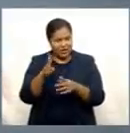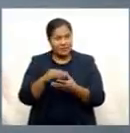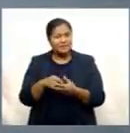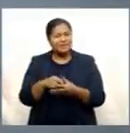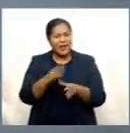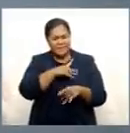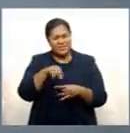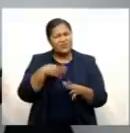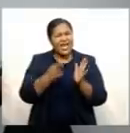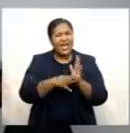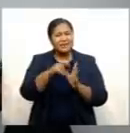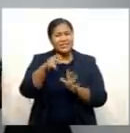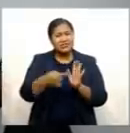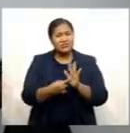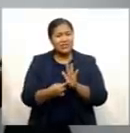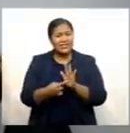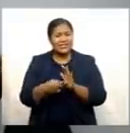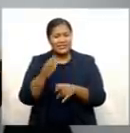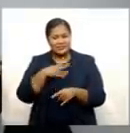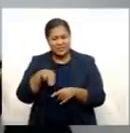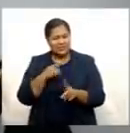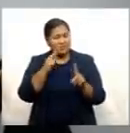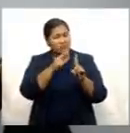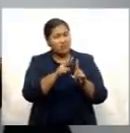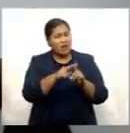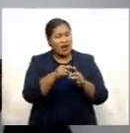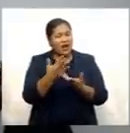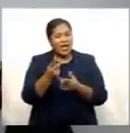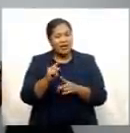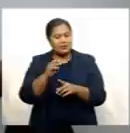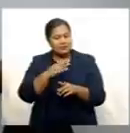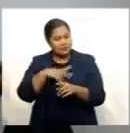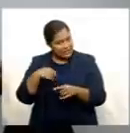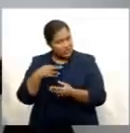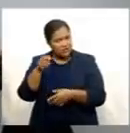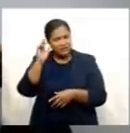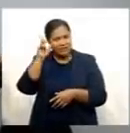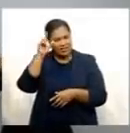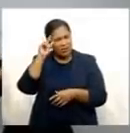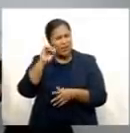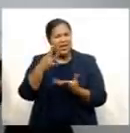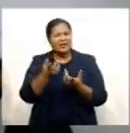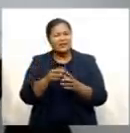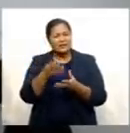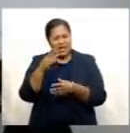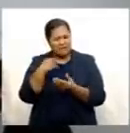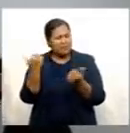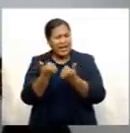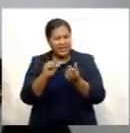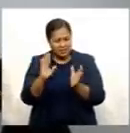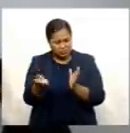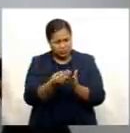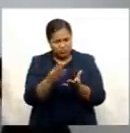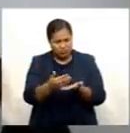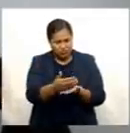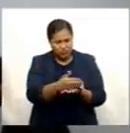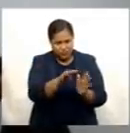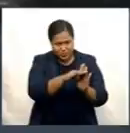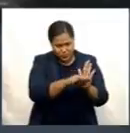Ministry of Maritime and Rural Affairs, and Ministry of Itauke Affairs have put together a number of protocols to